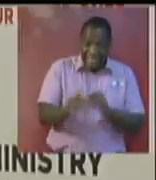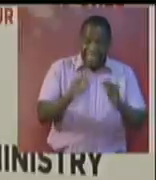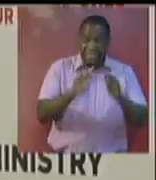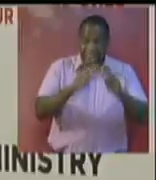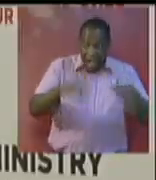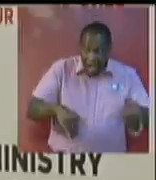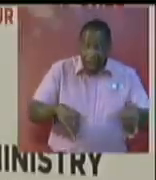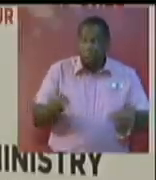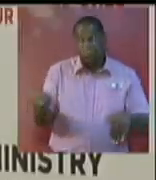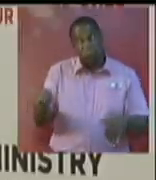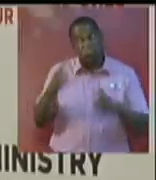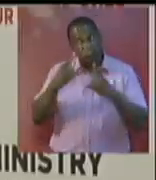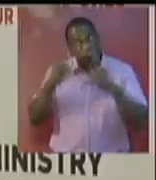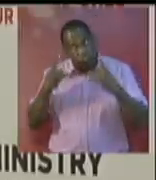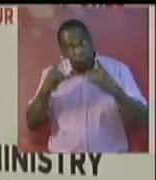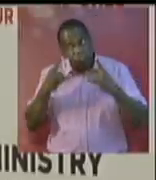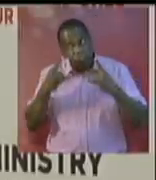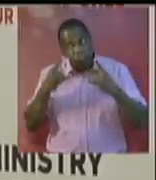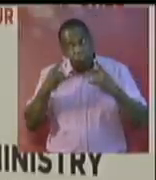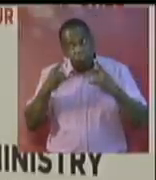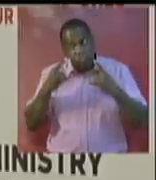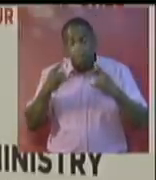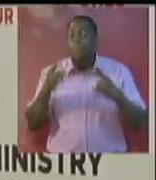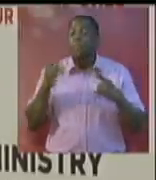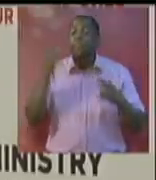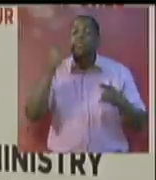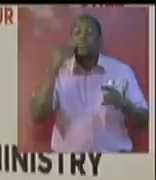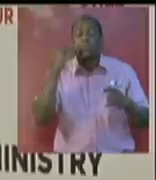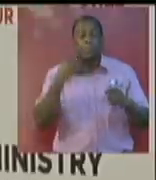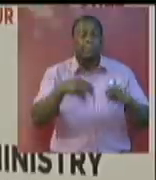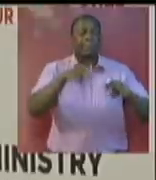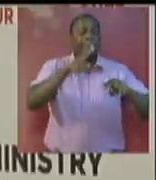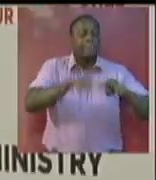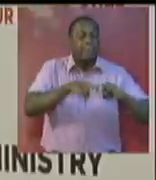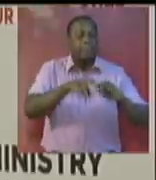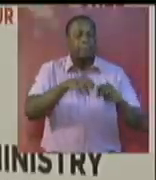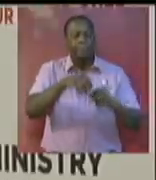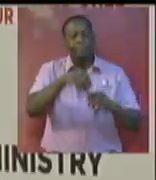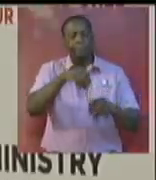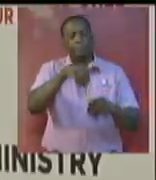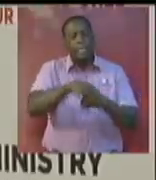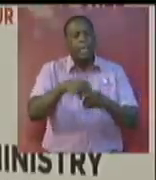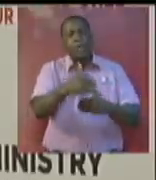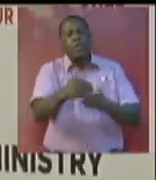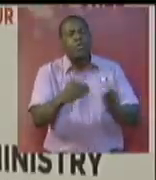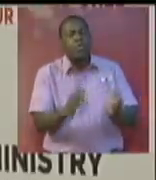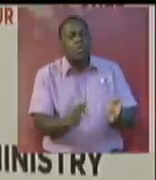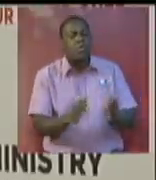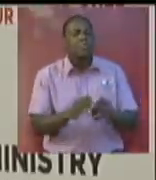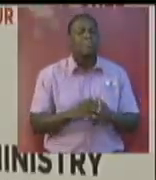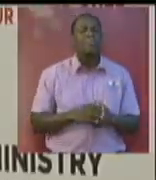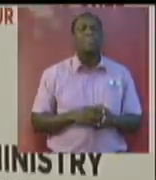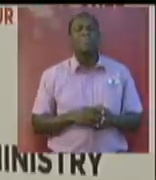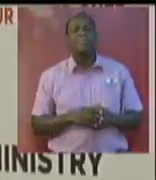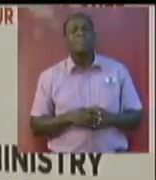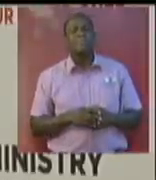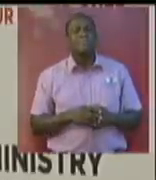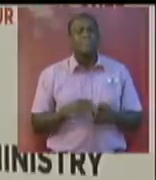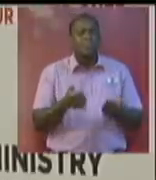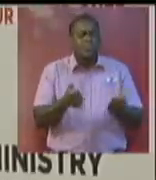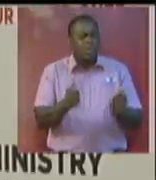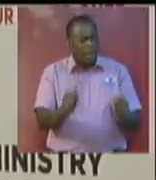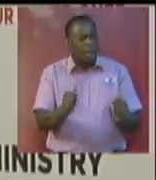social distancing. If you're sitting down in a room, try as much as possible to have that room very